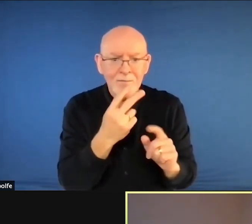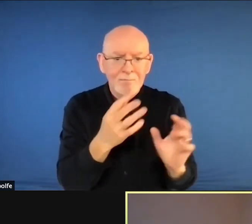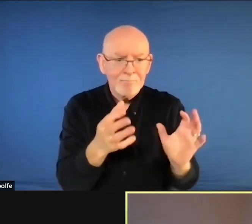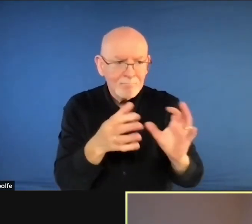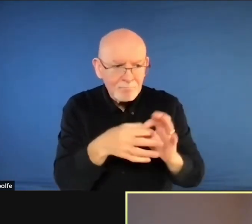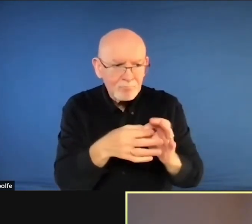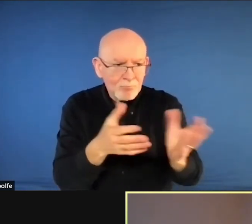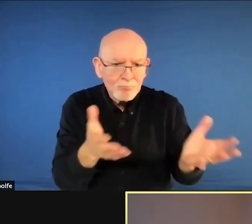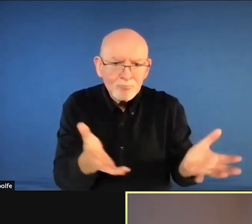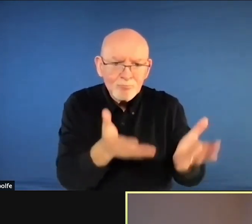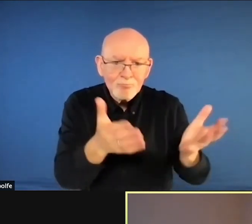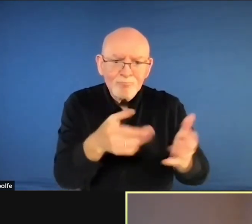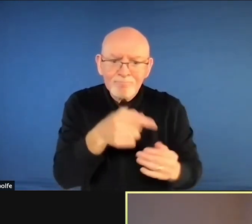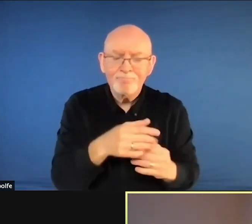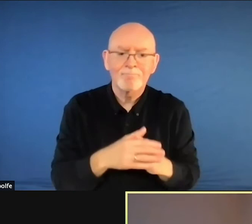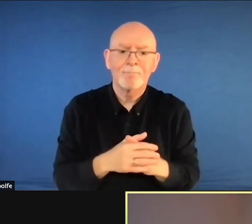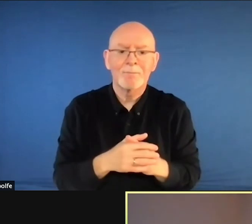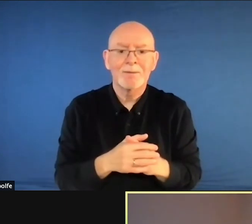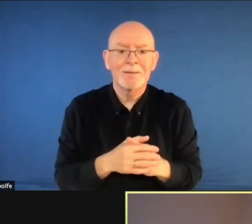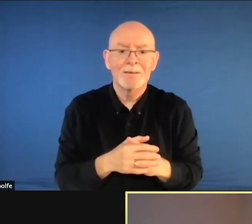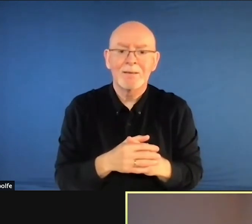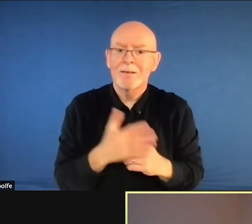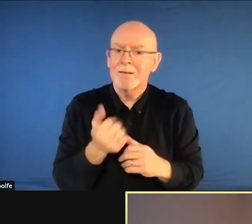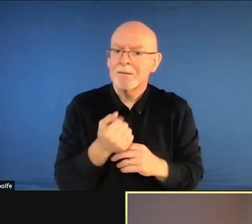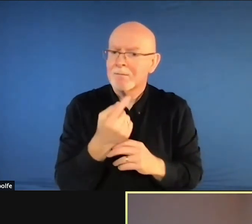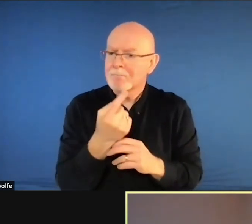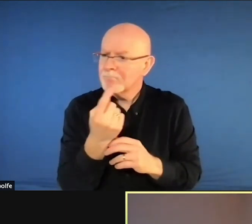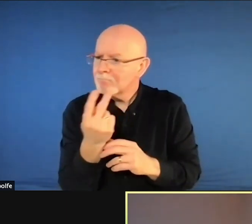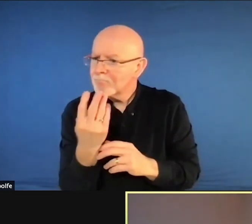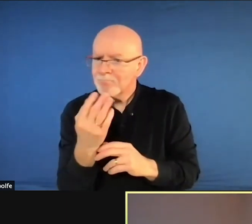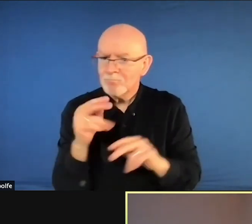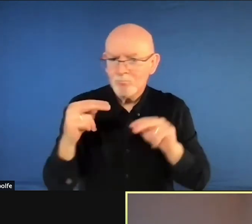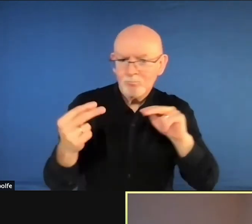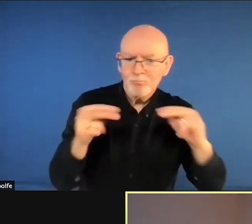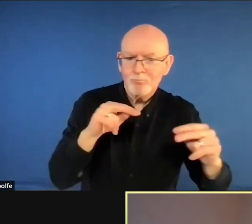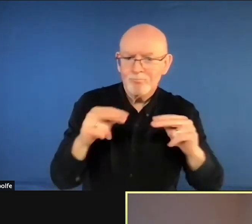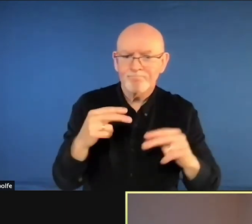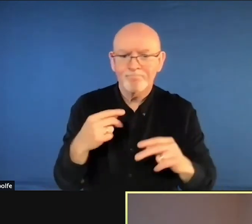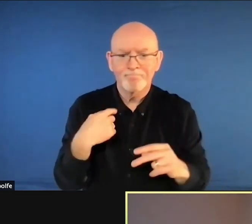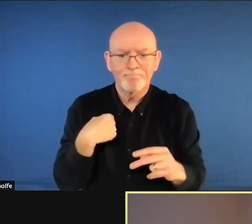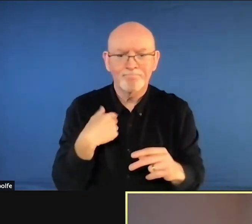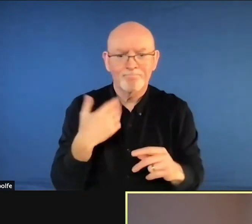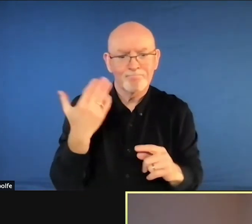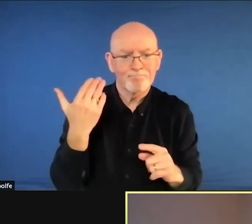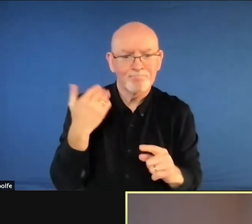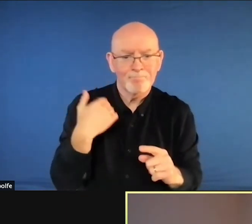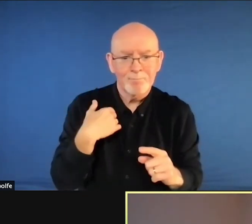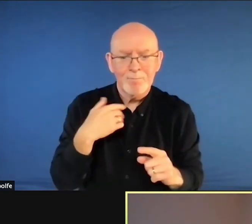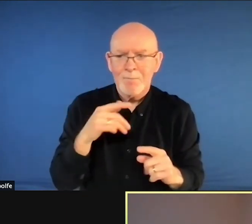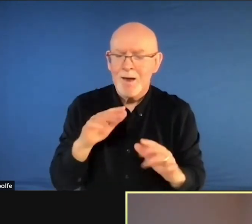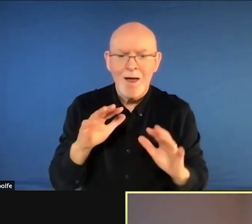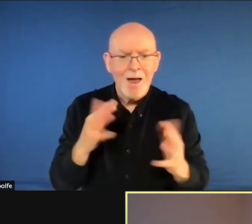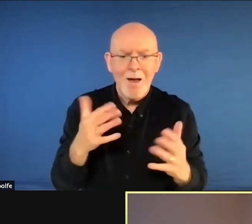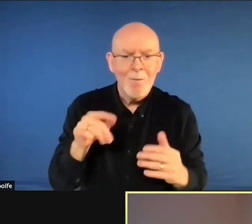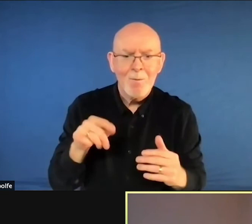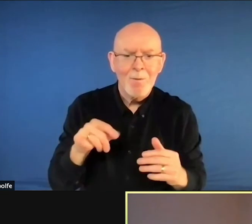aspects asked previously with regards to how do you prepare, what are the trainings, and so on. And